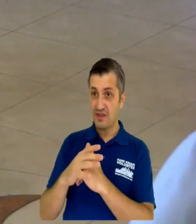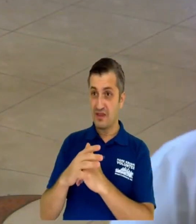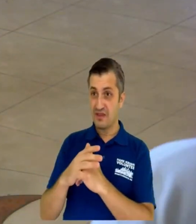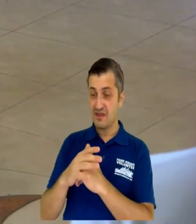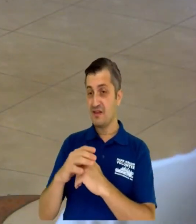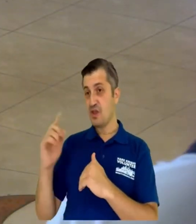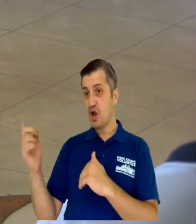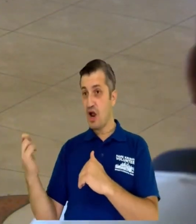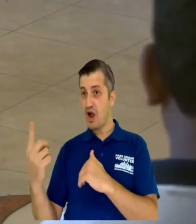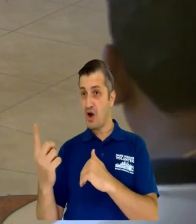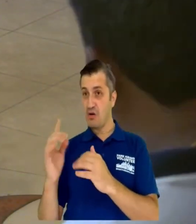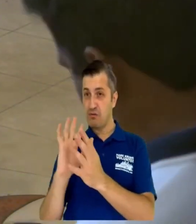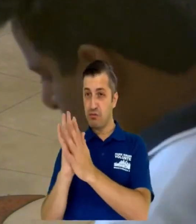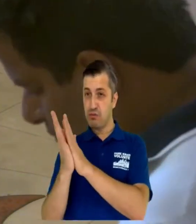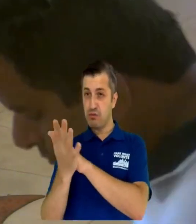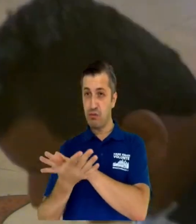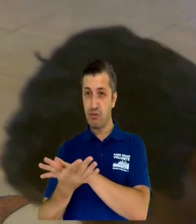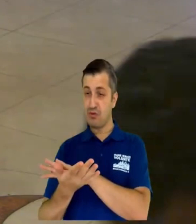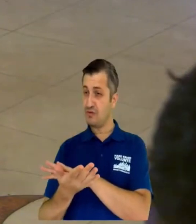was a disaster on the first day, to be honest.